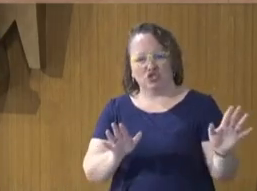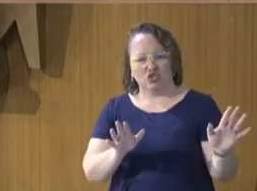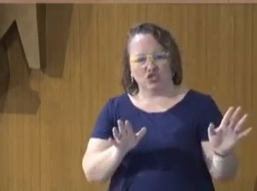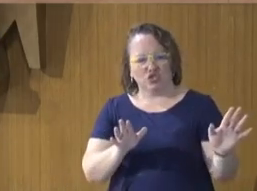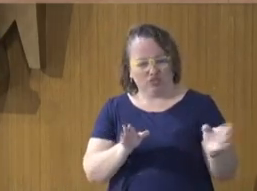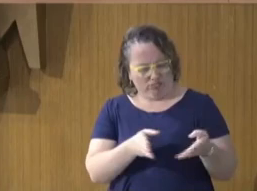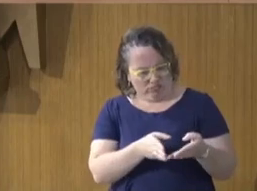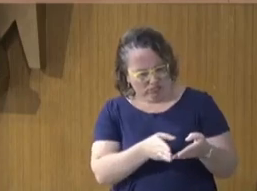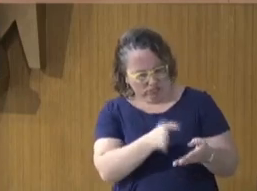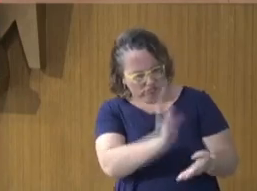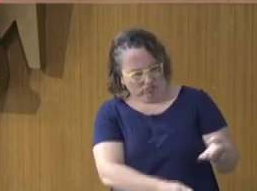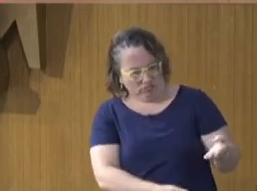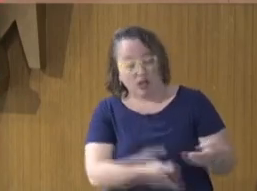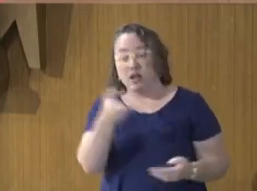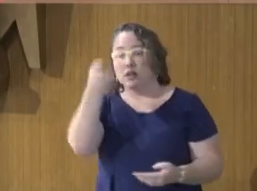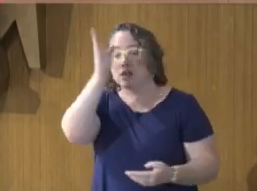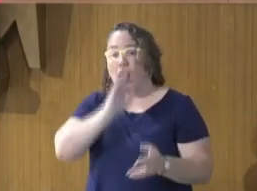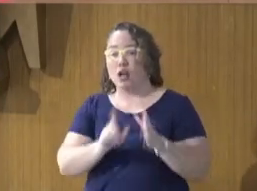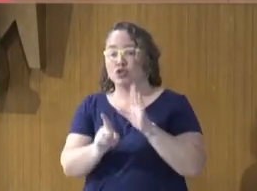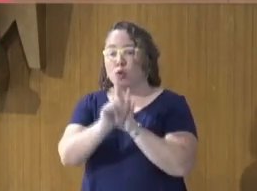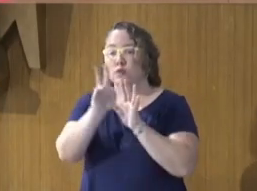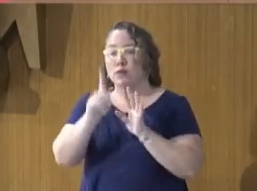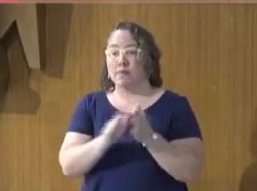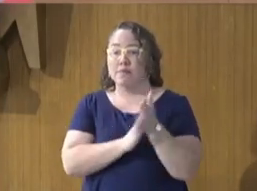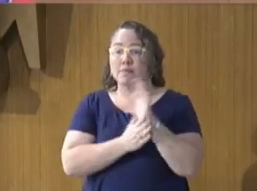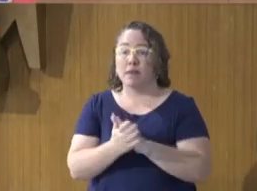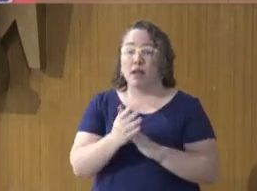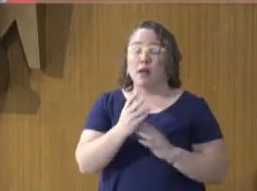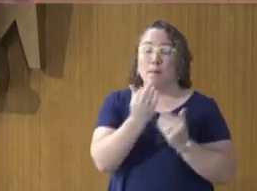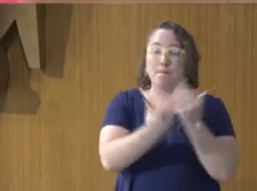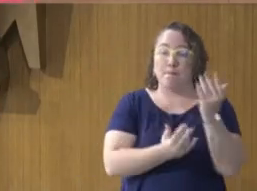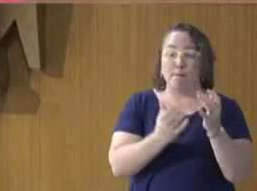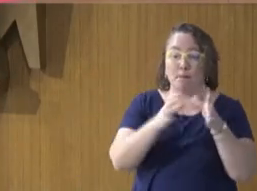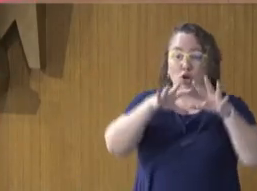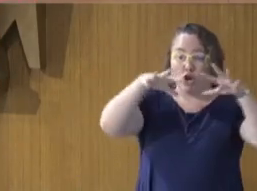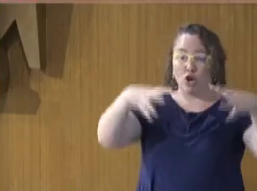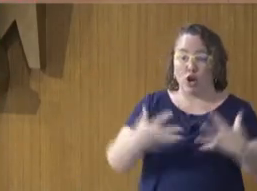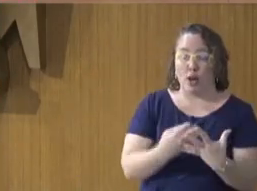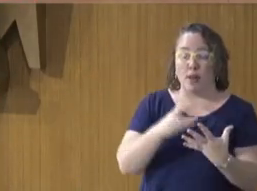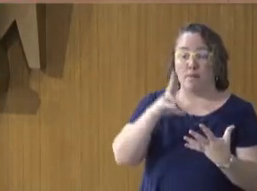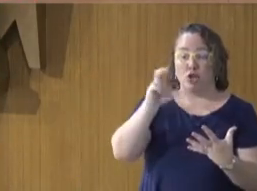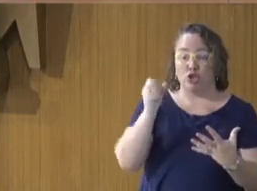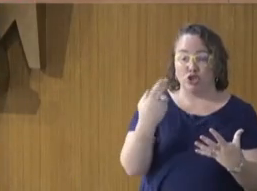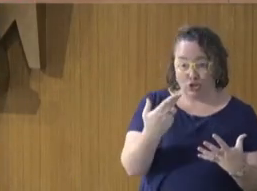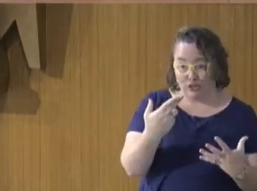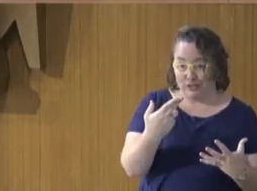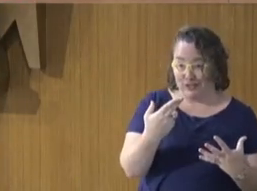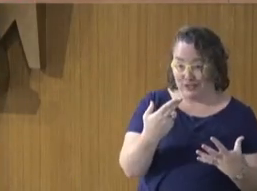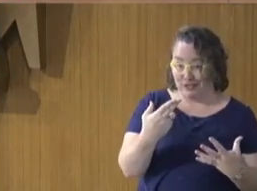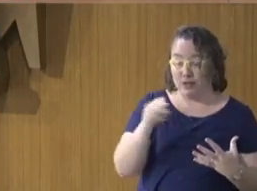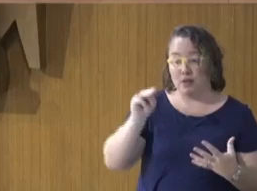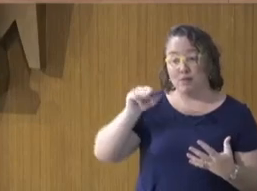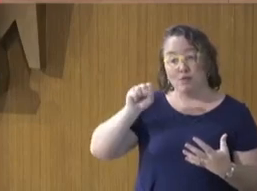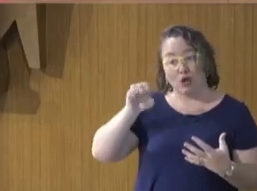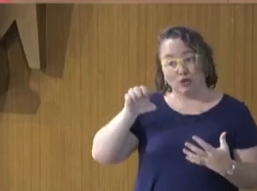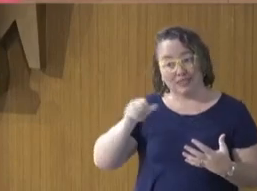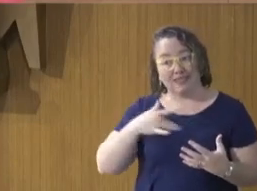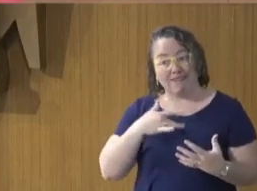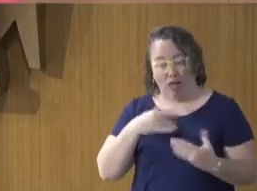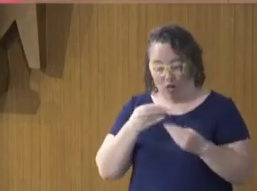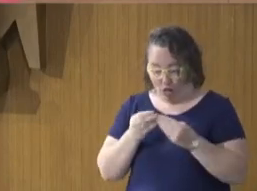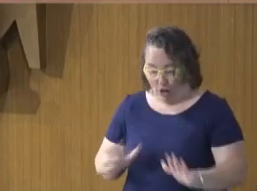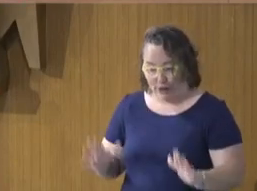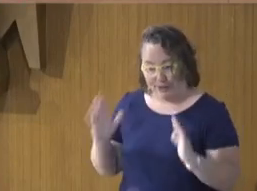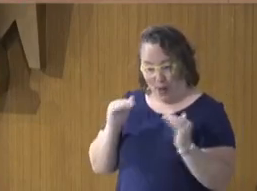out of here. When God appears to Moses as a burning bush, and by the way, that event also happened when Moses was feeling lost and hopeless,